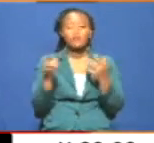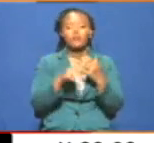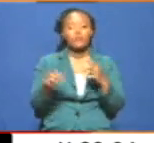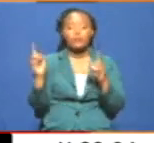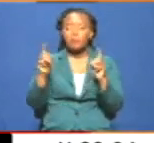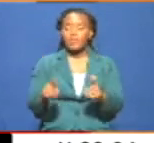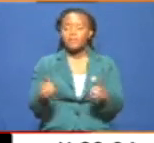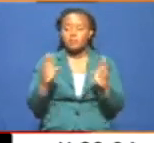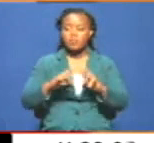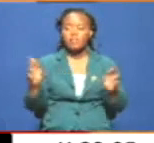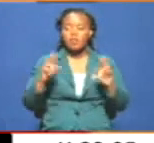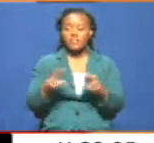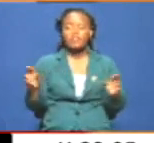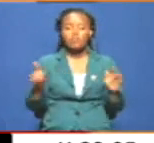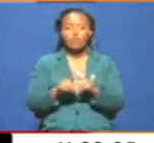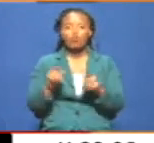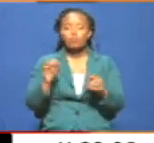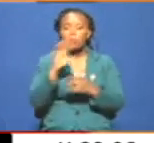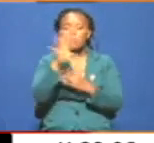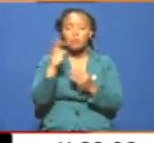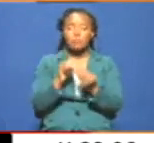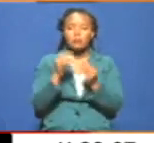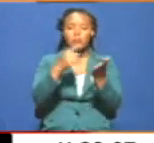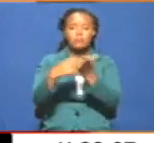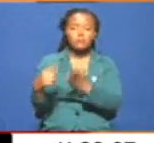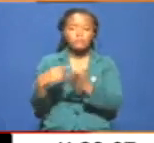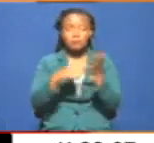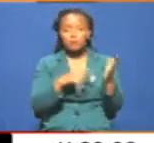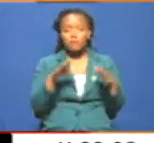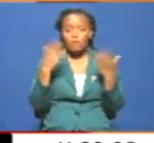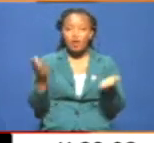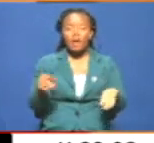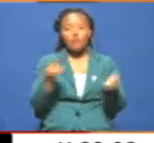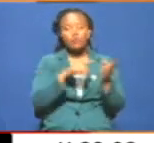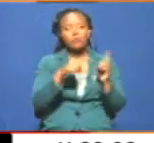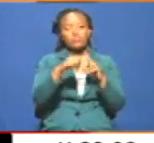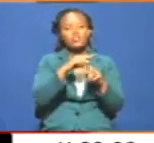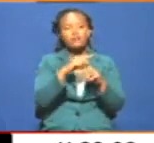this whole discussion about how we positively impact on our